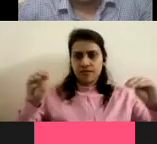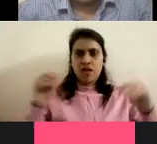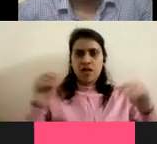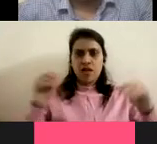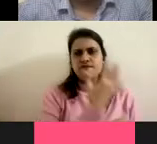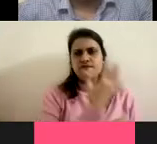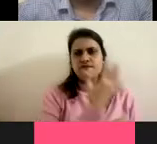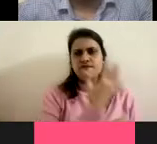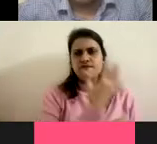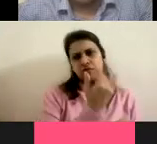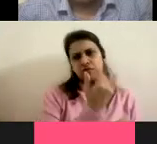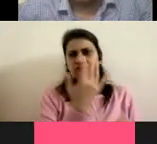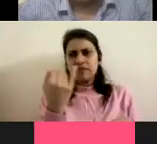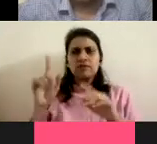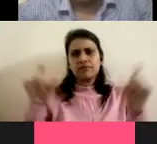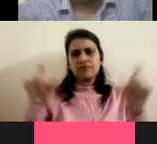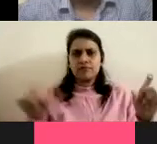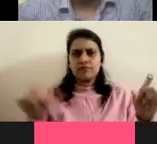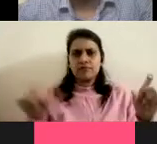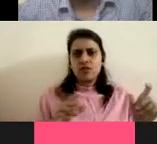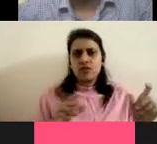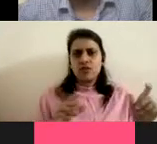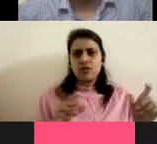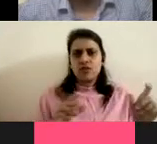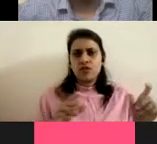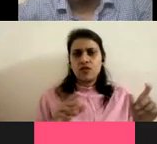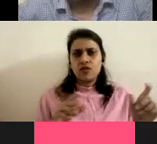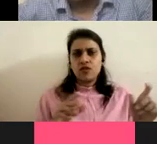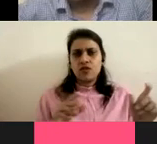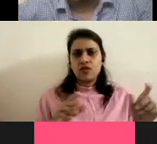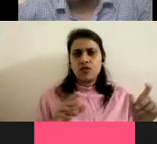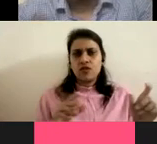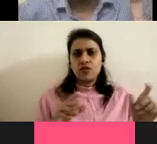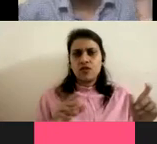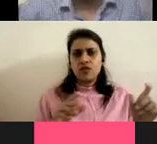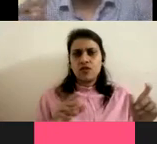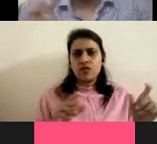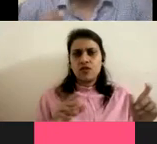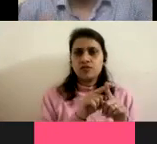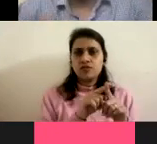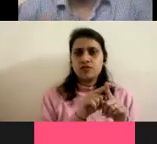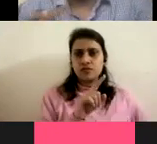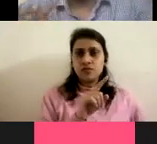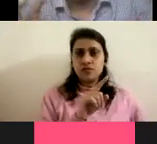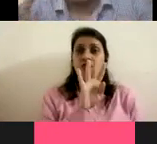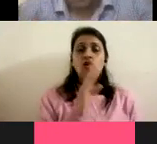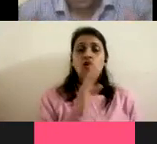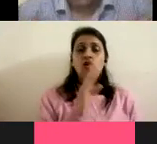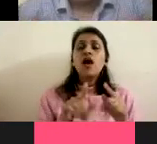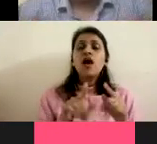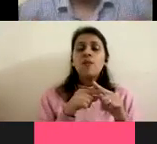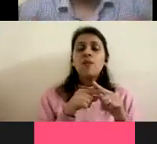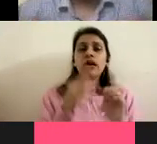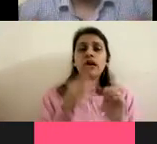one, and group four, room one and room four, we'll discuss about what is the difference between disability and